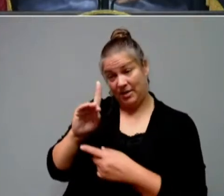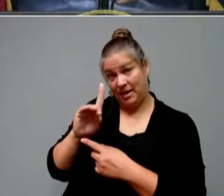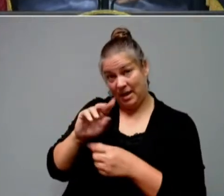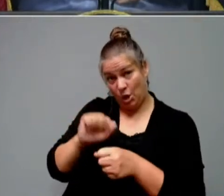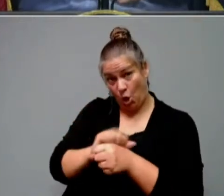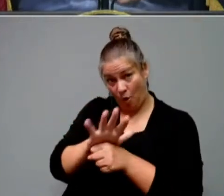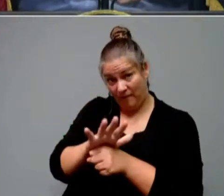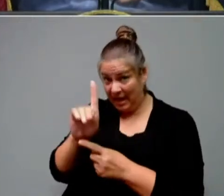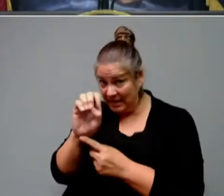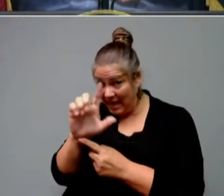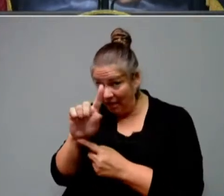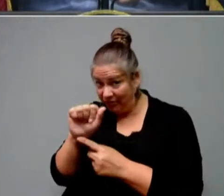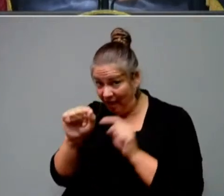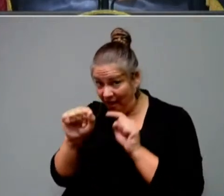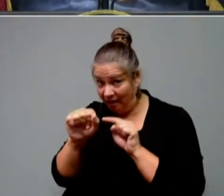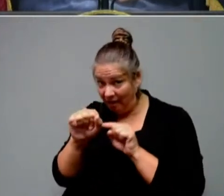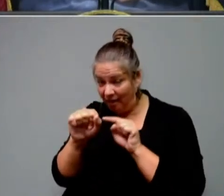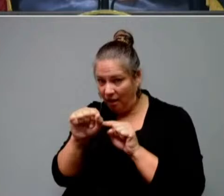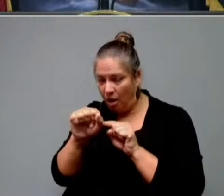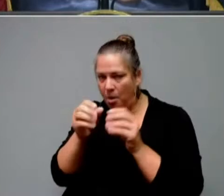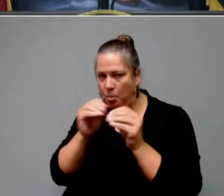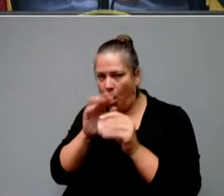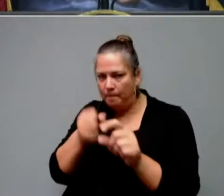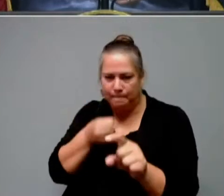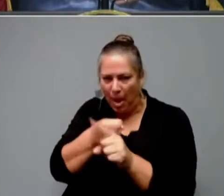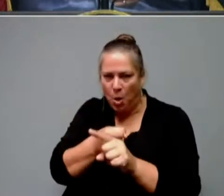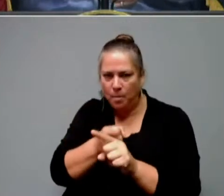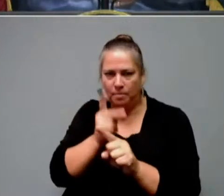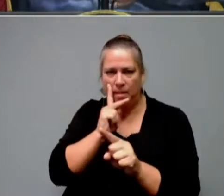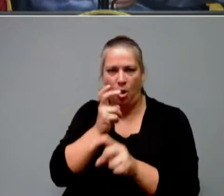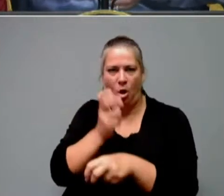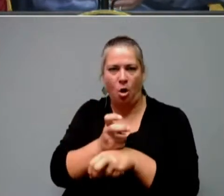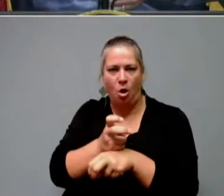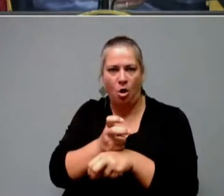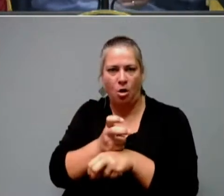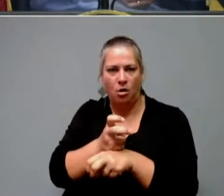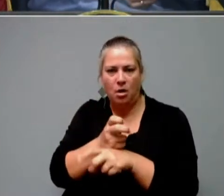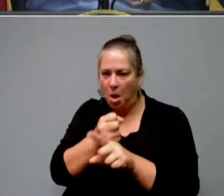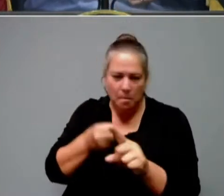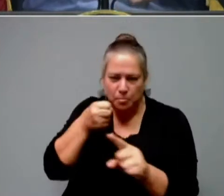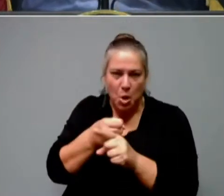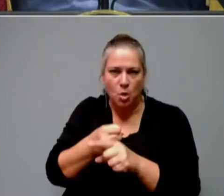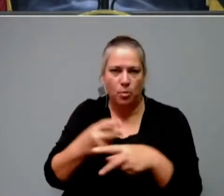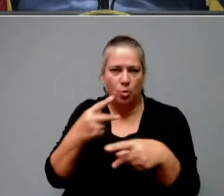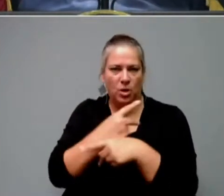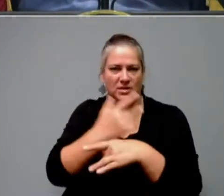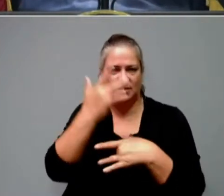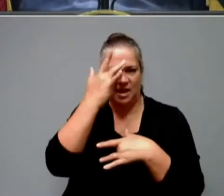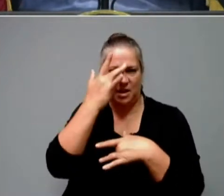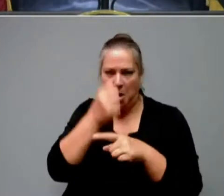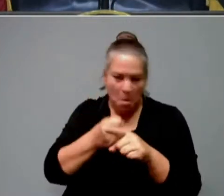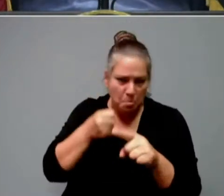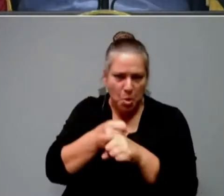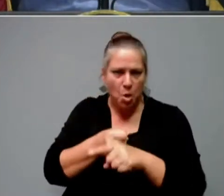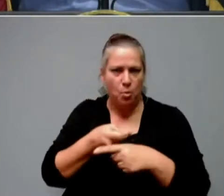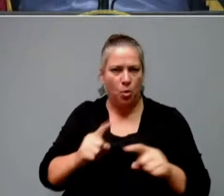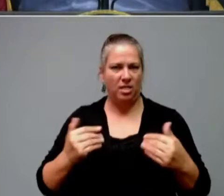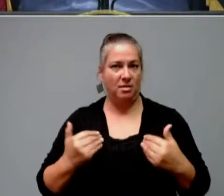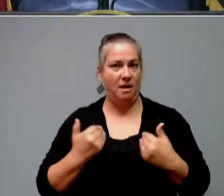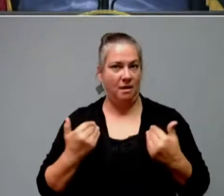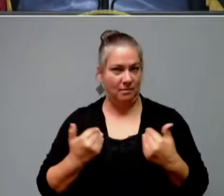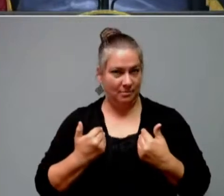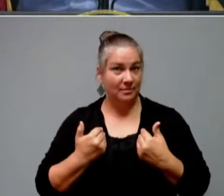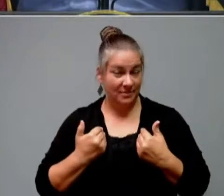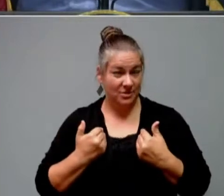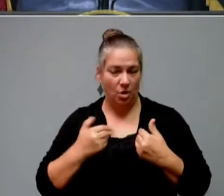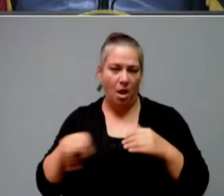people harder. They are getting sicker and they are younger. And so what's happening is they're filling up ICUs in a higher proportion relative to the